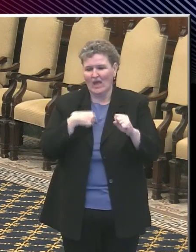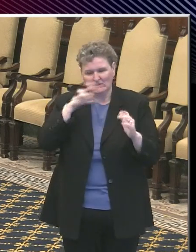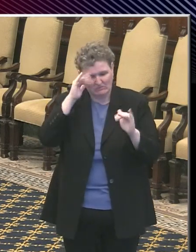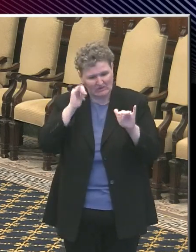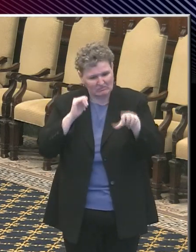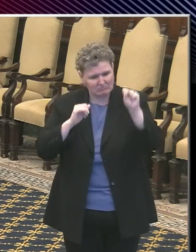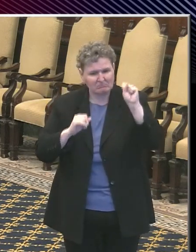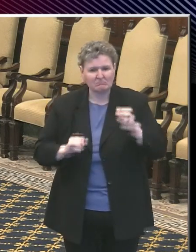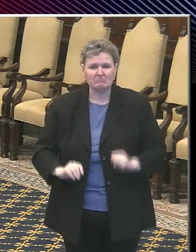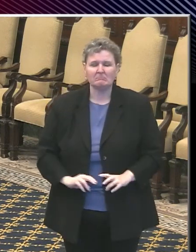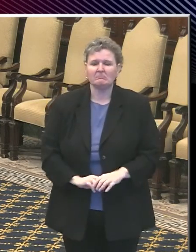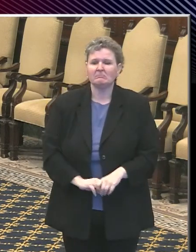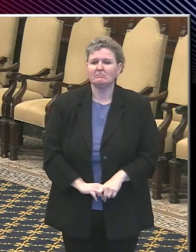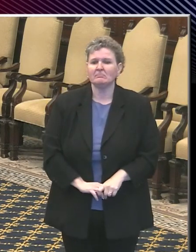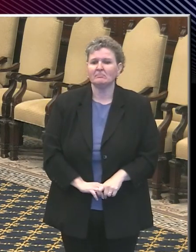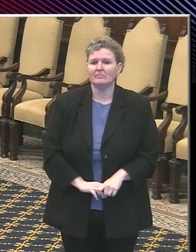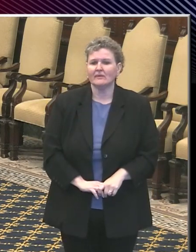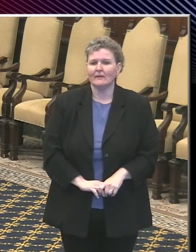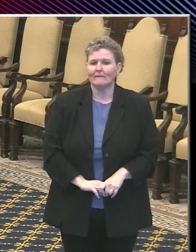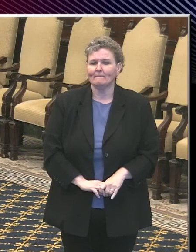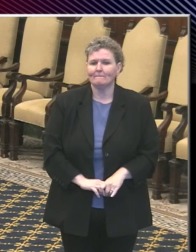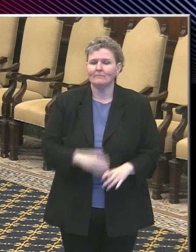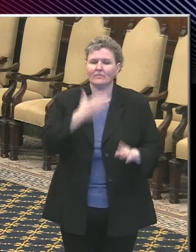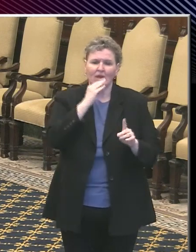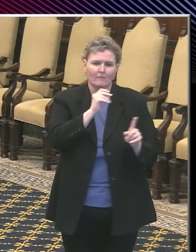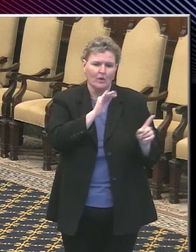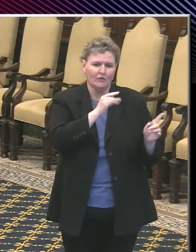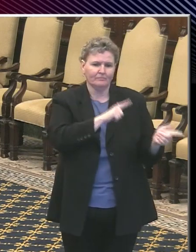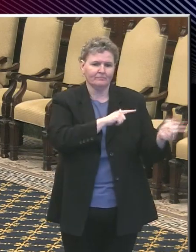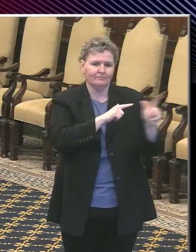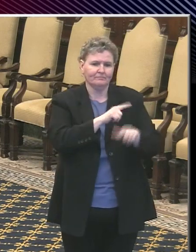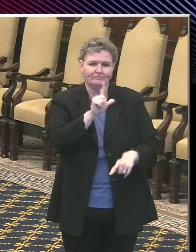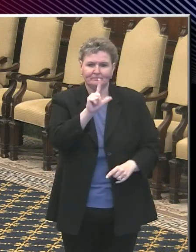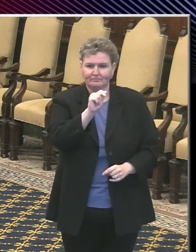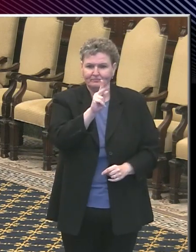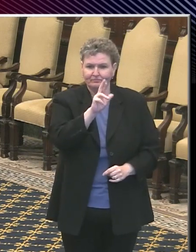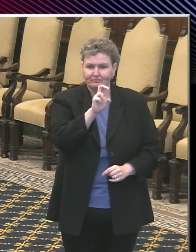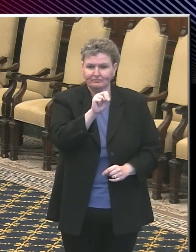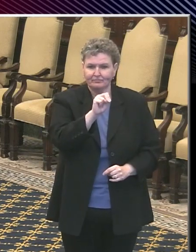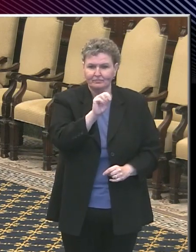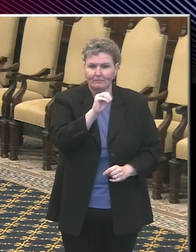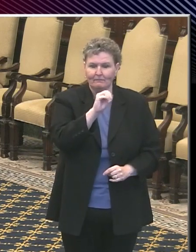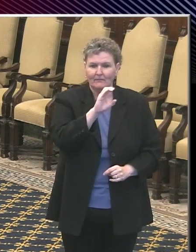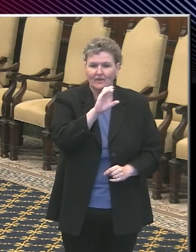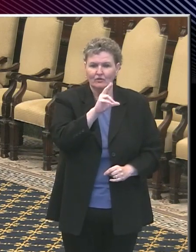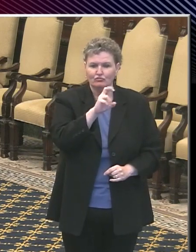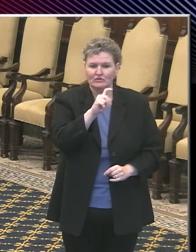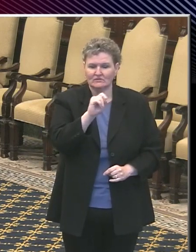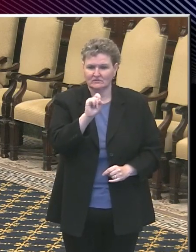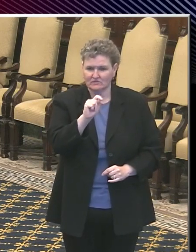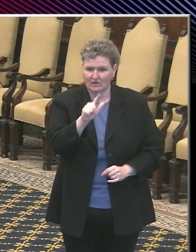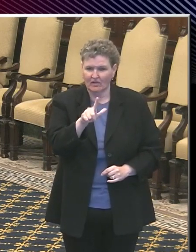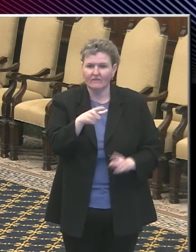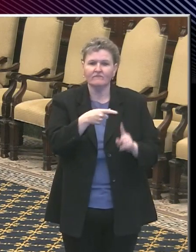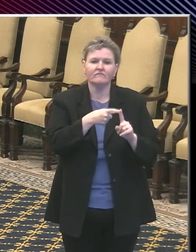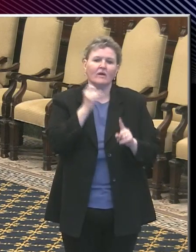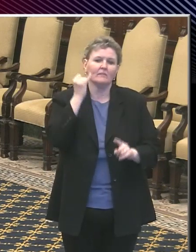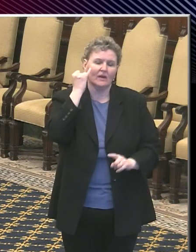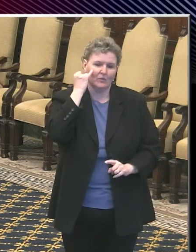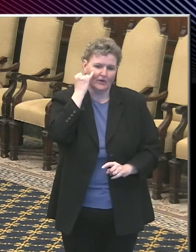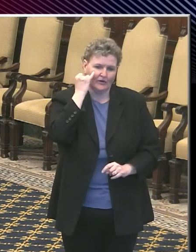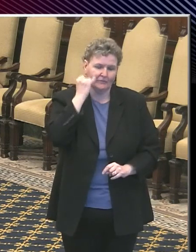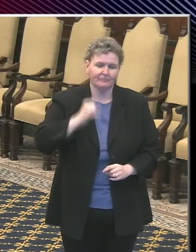So it's not going to be one thing at all. It's going to be a very staged process. Excellent. Thank you, Mayor. And thank you, Dr. Farley. One